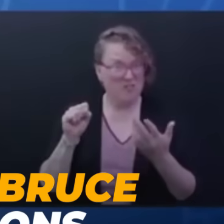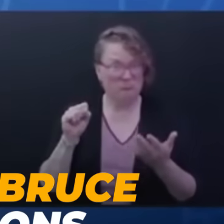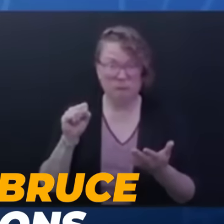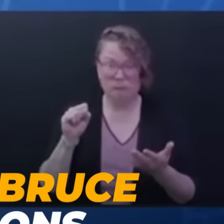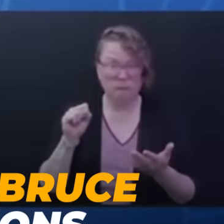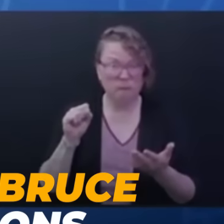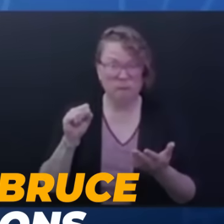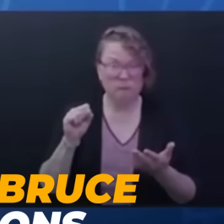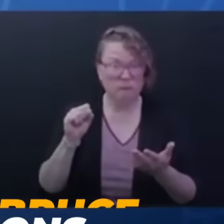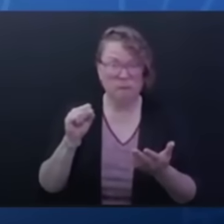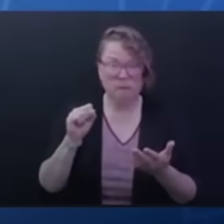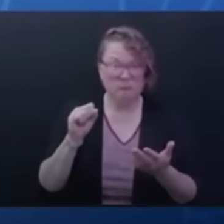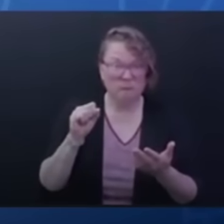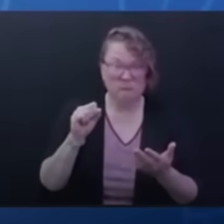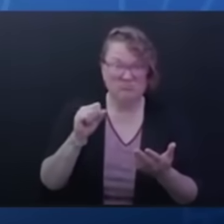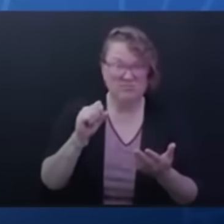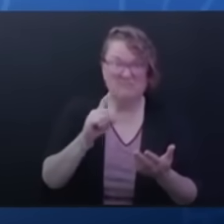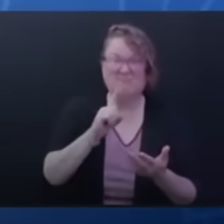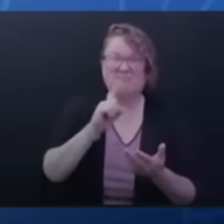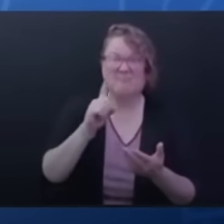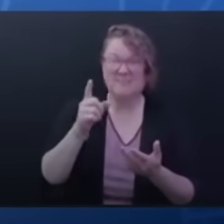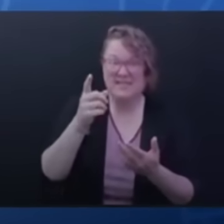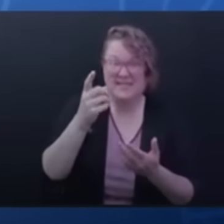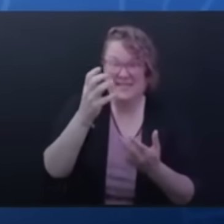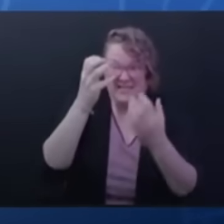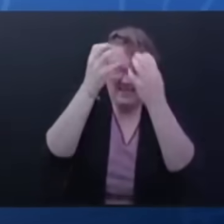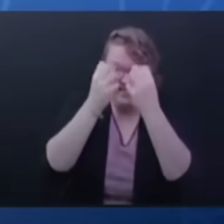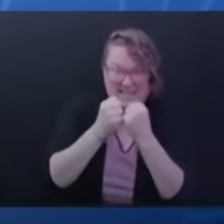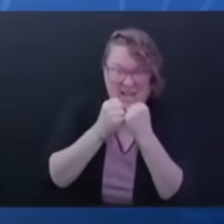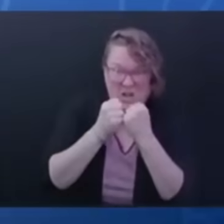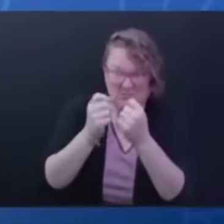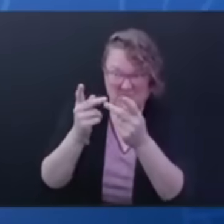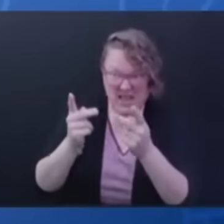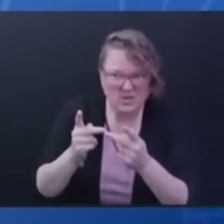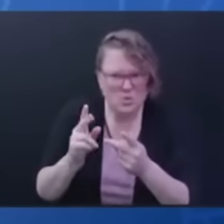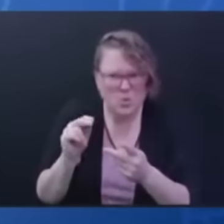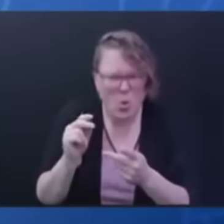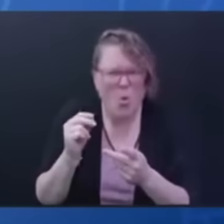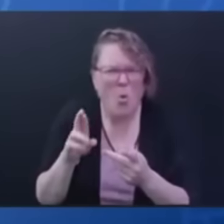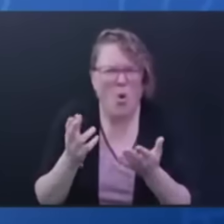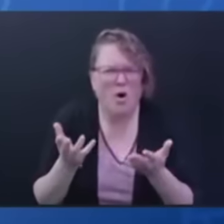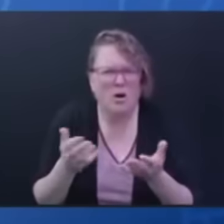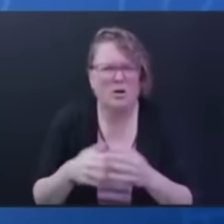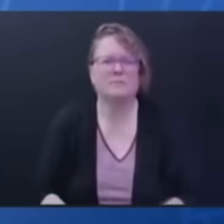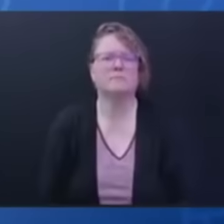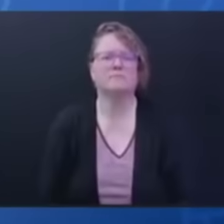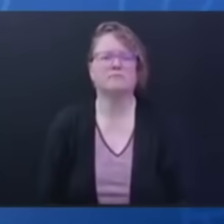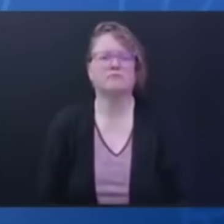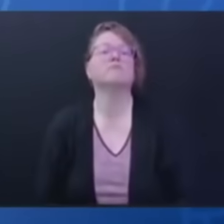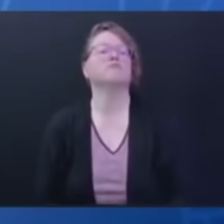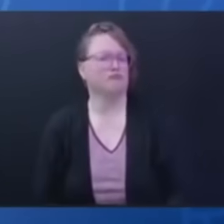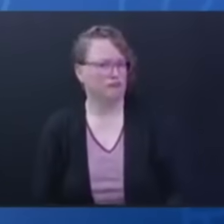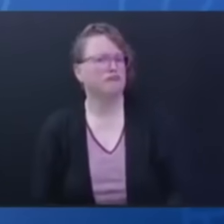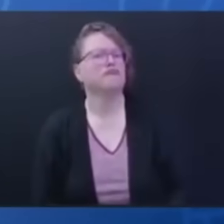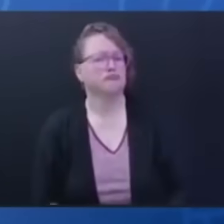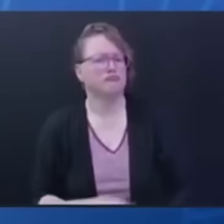that were struck? Well, I think that having been listening to those calls, some of them, and being in the